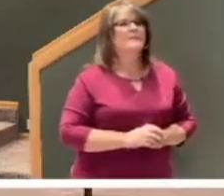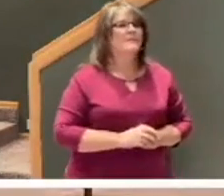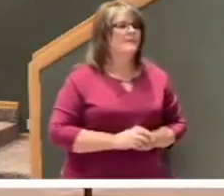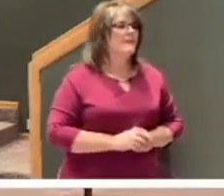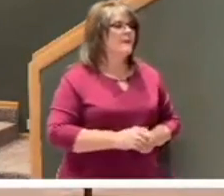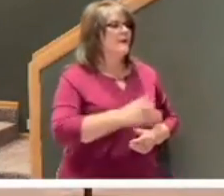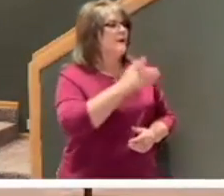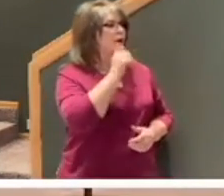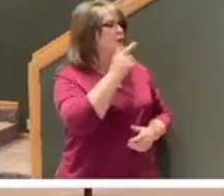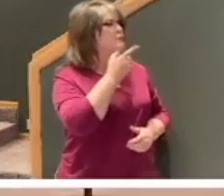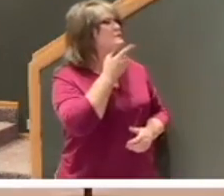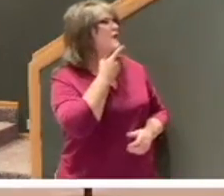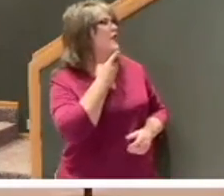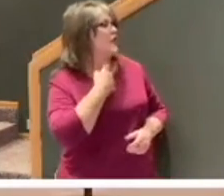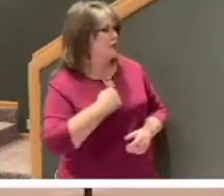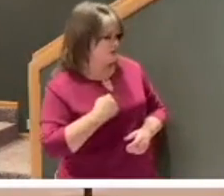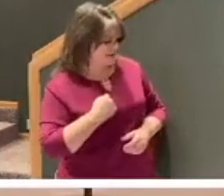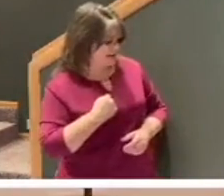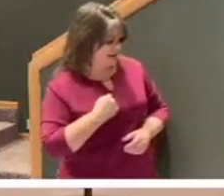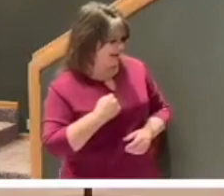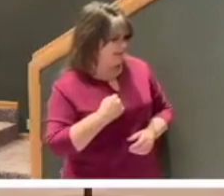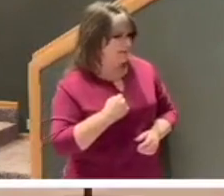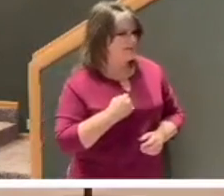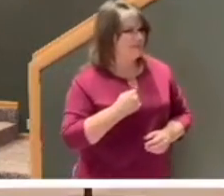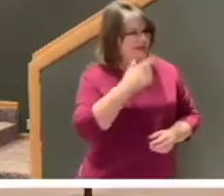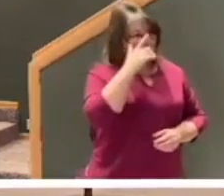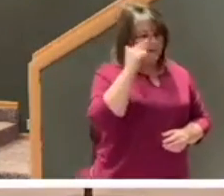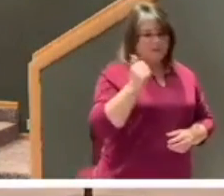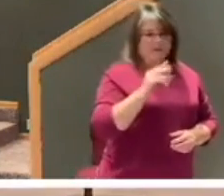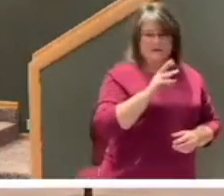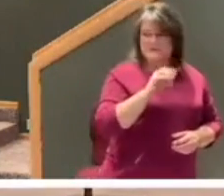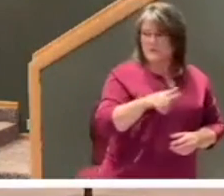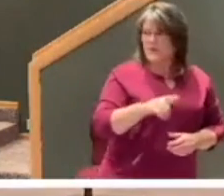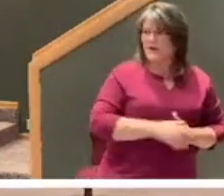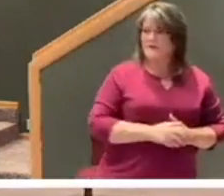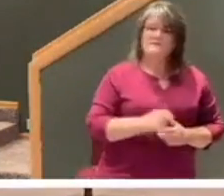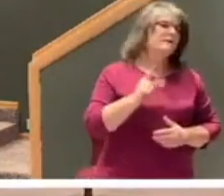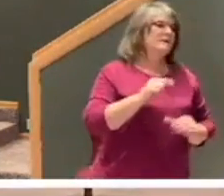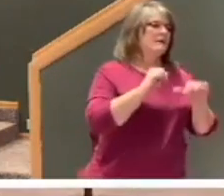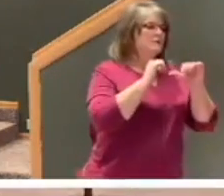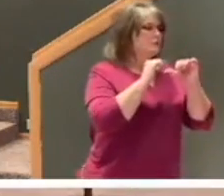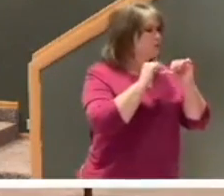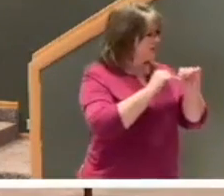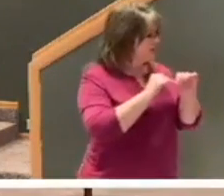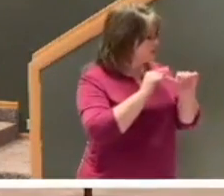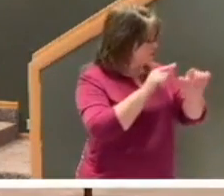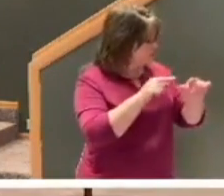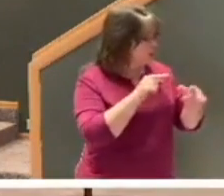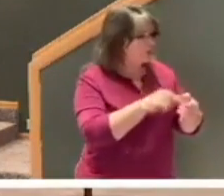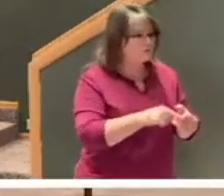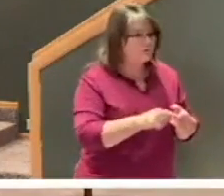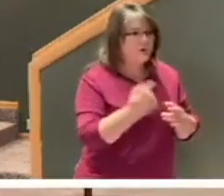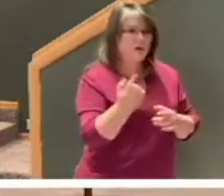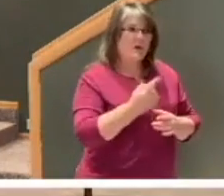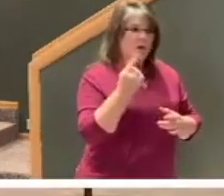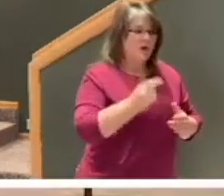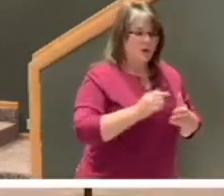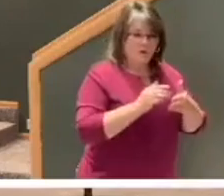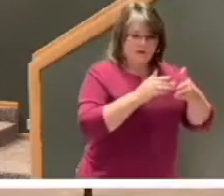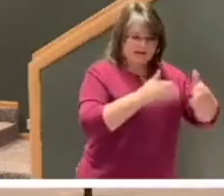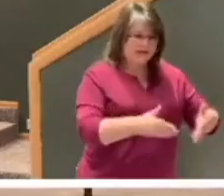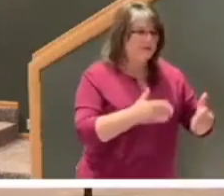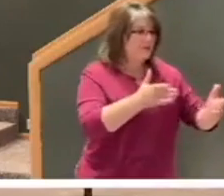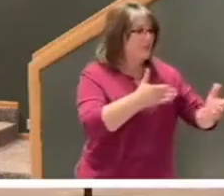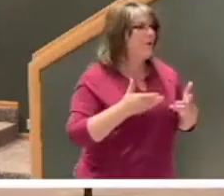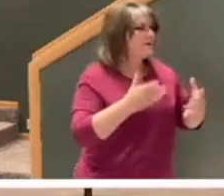Who's thirsty? Because the wells that you keep going to only leave you